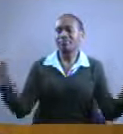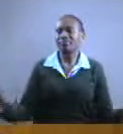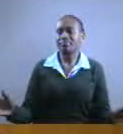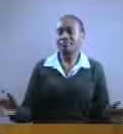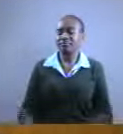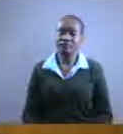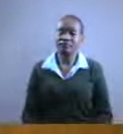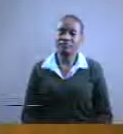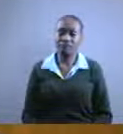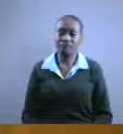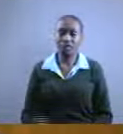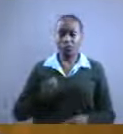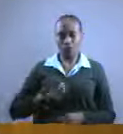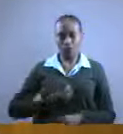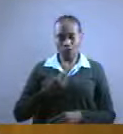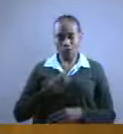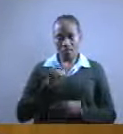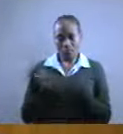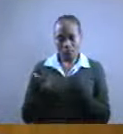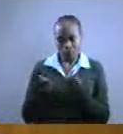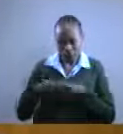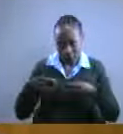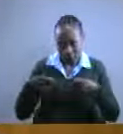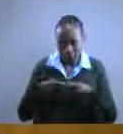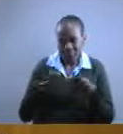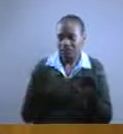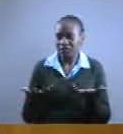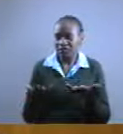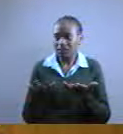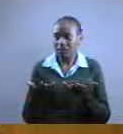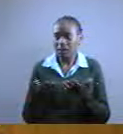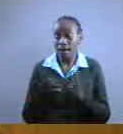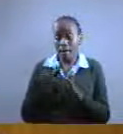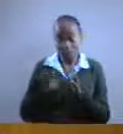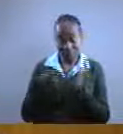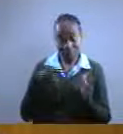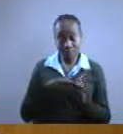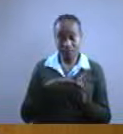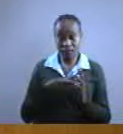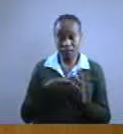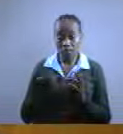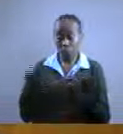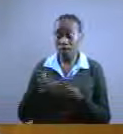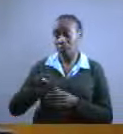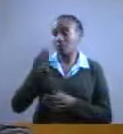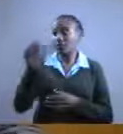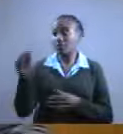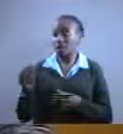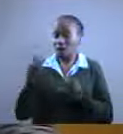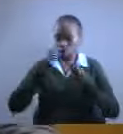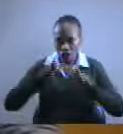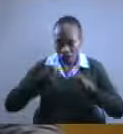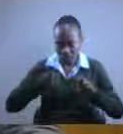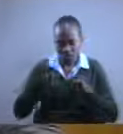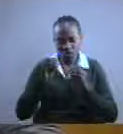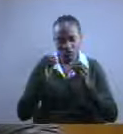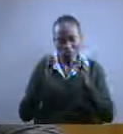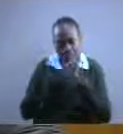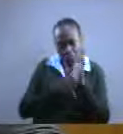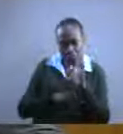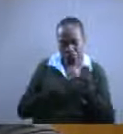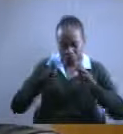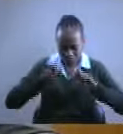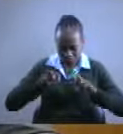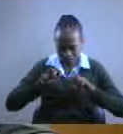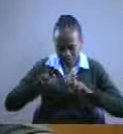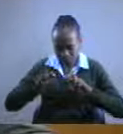called Youth Subsidy Policy Options for South Africa, was the culmination of the research program that had looked